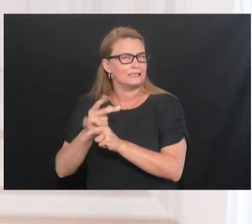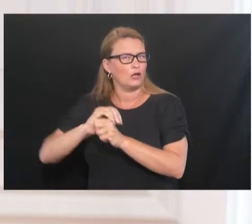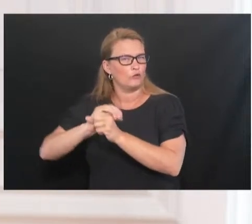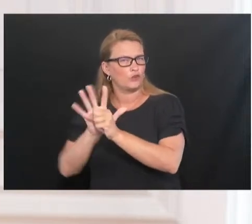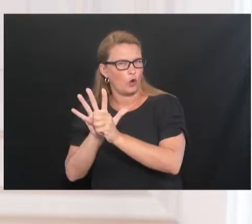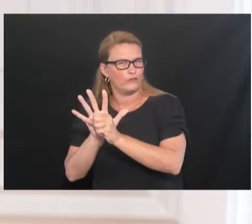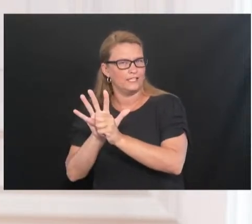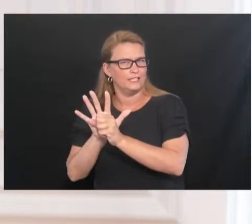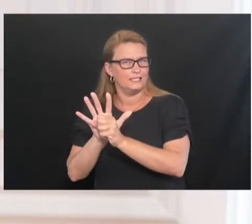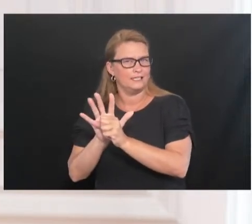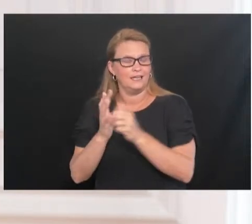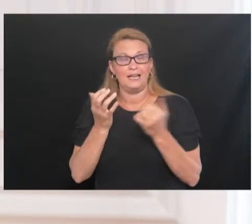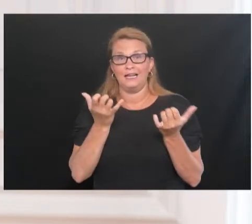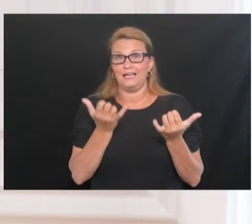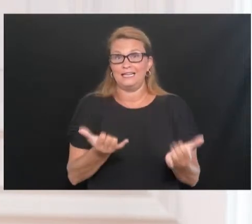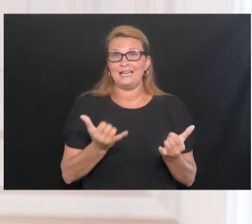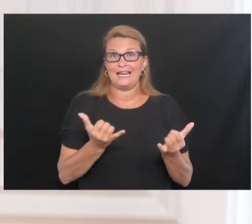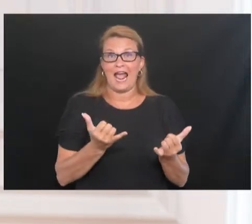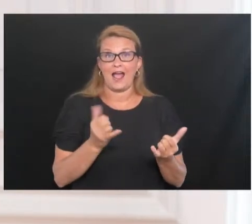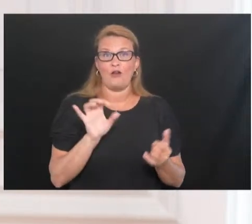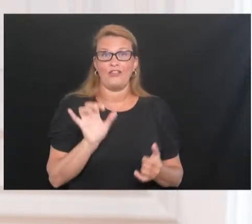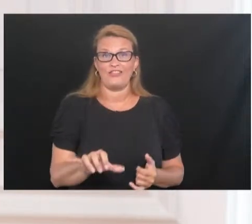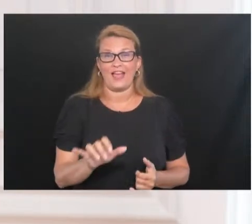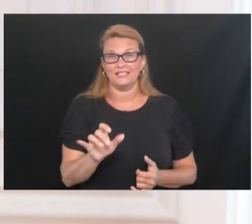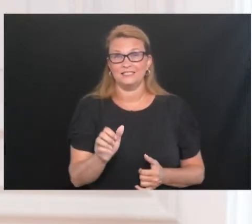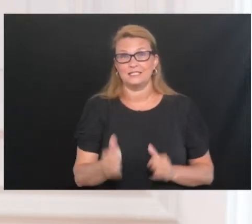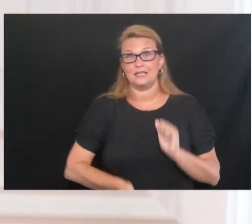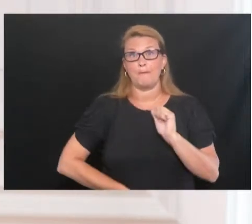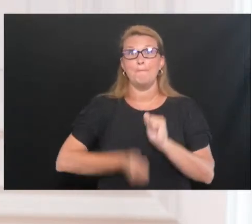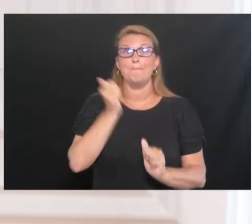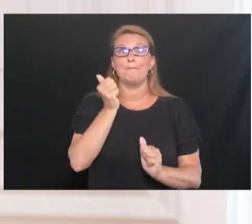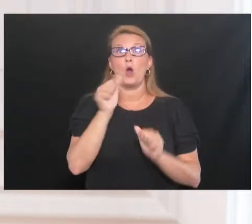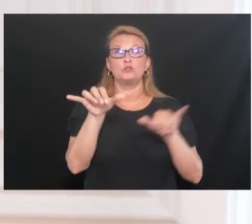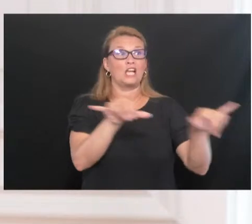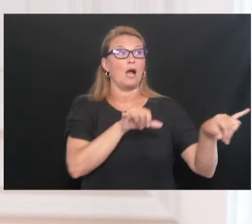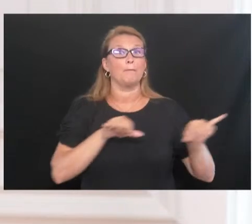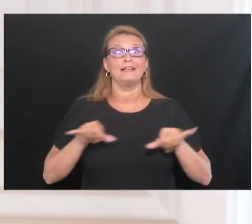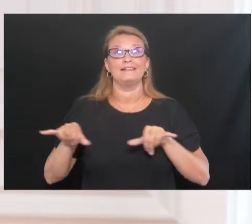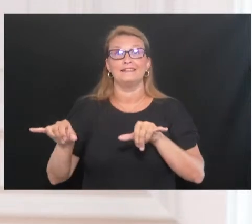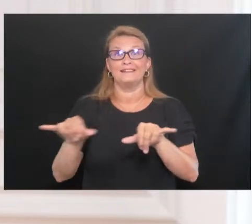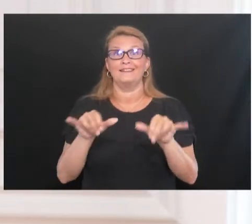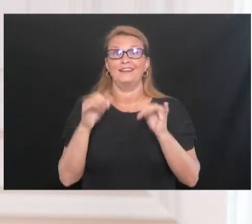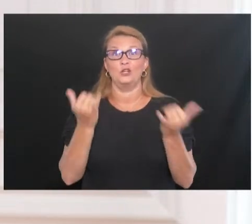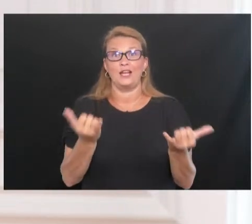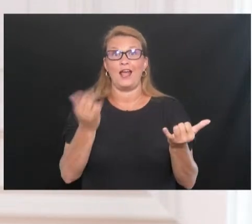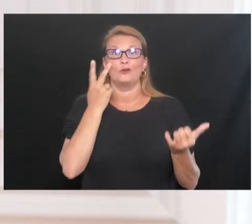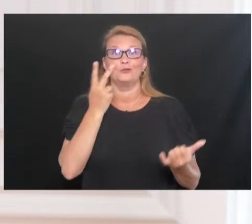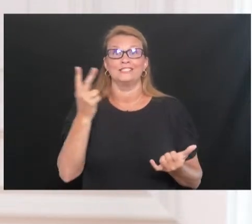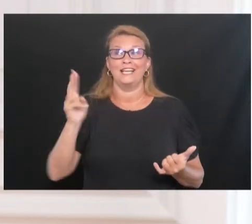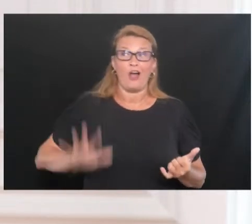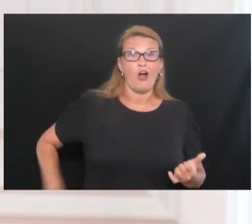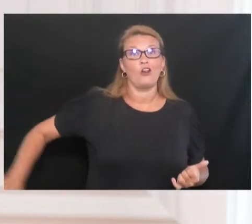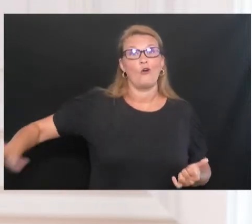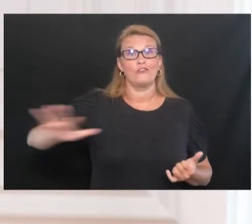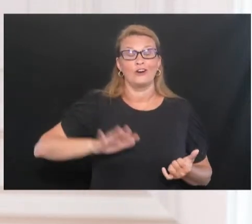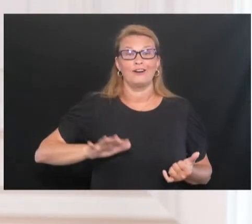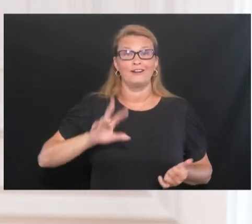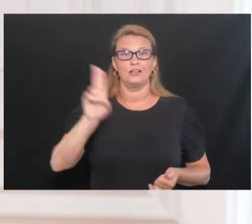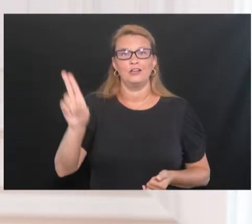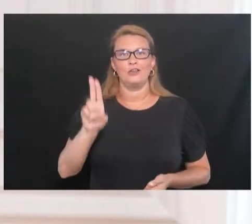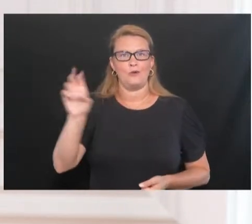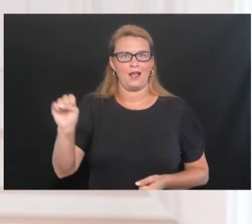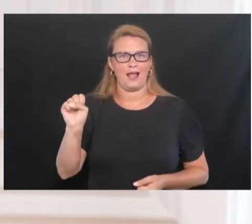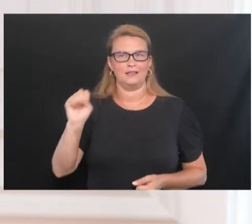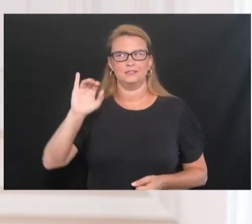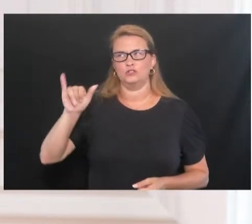now becoming the single most common form of COVID-19 everywhere. In the United States, as we remember,